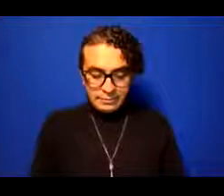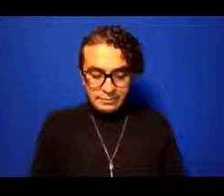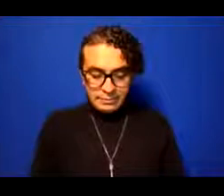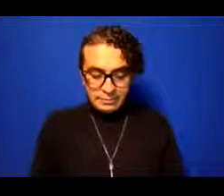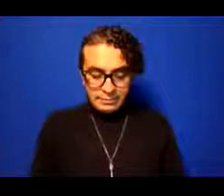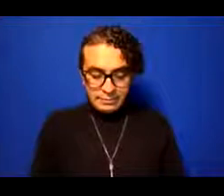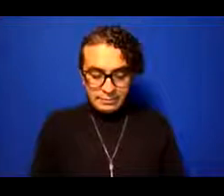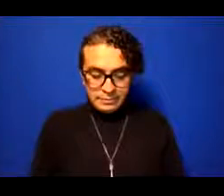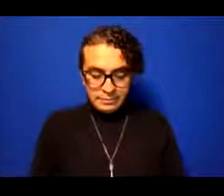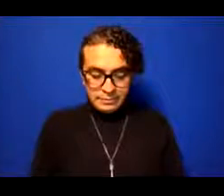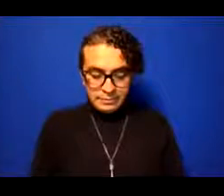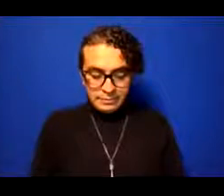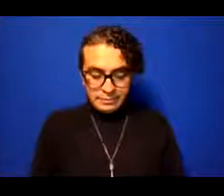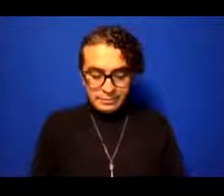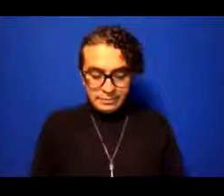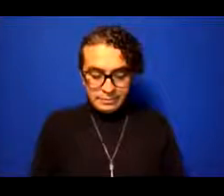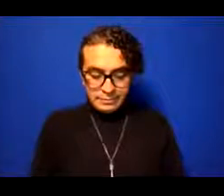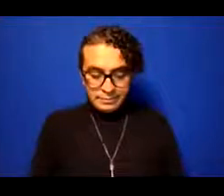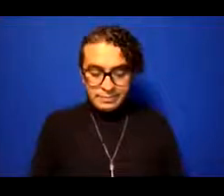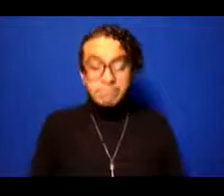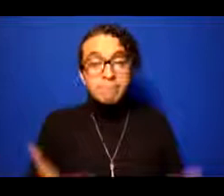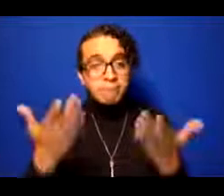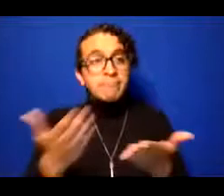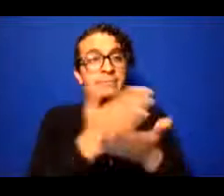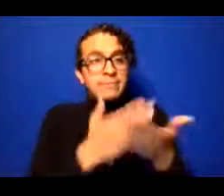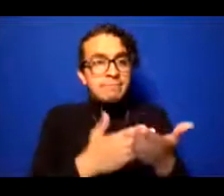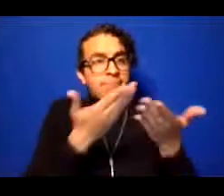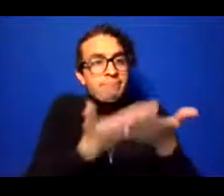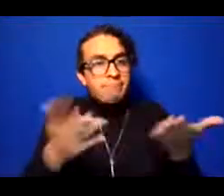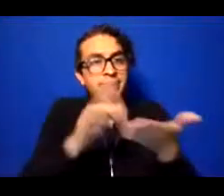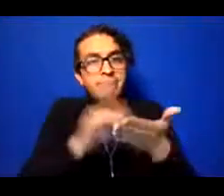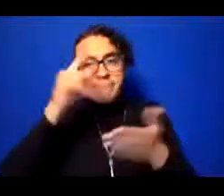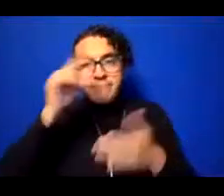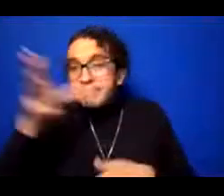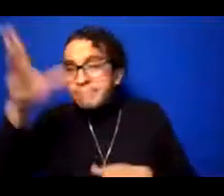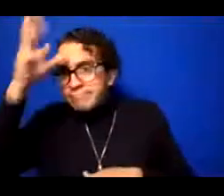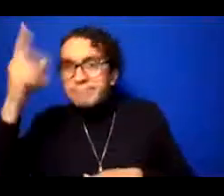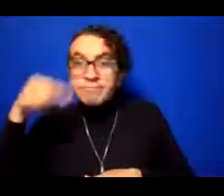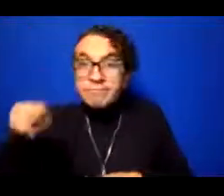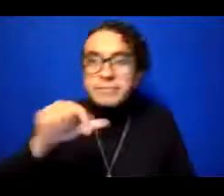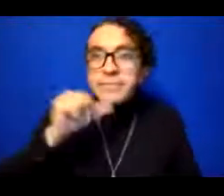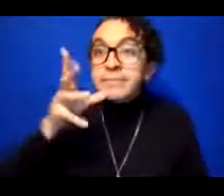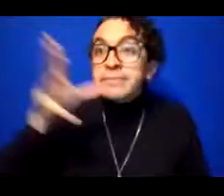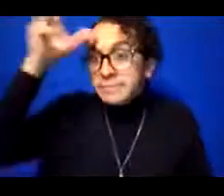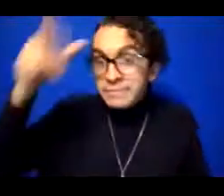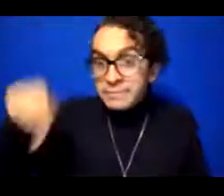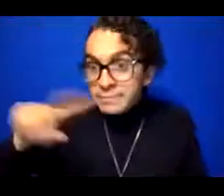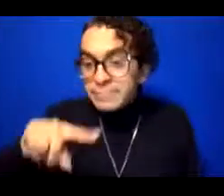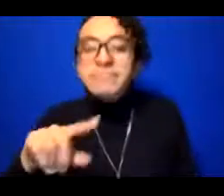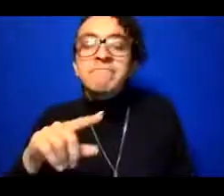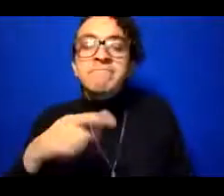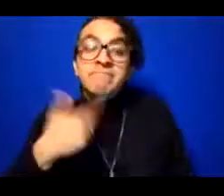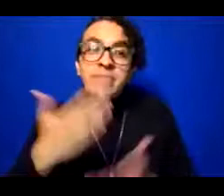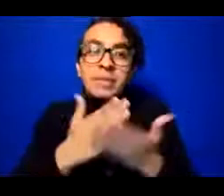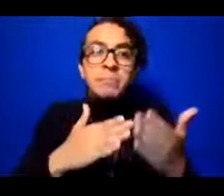I typically consider. And as parents, and non-parents, and forever who's in the other group, I'm assuming it's teachers and some other